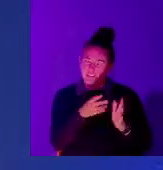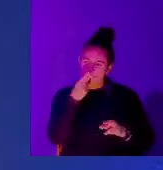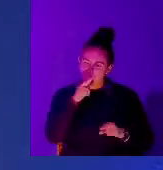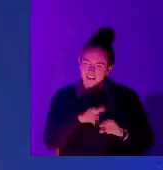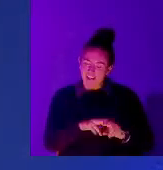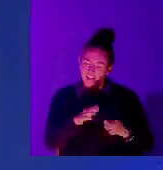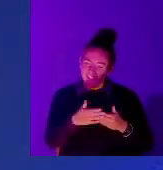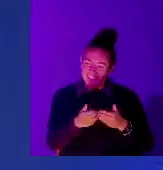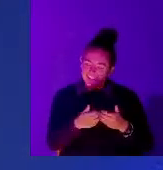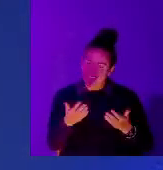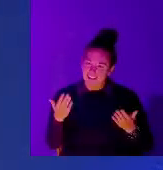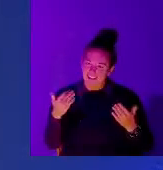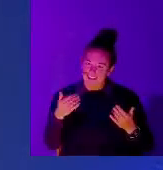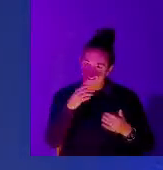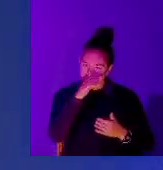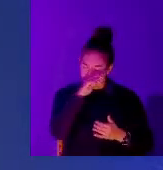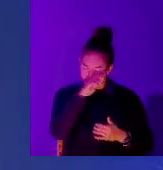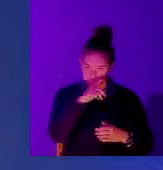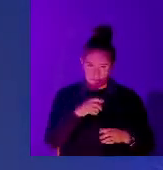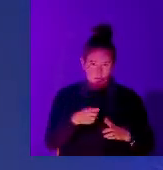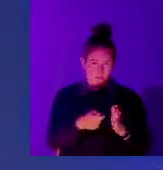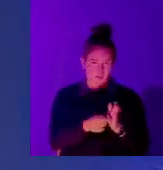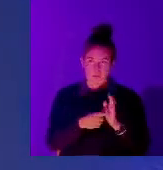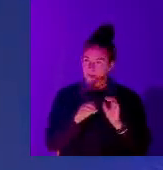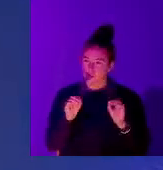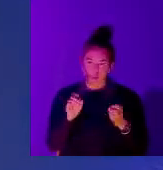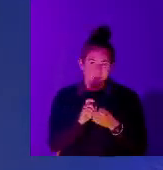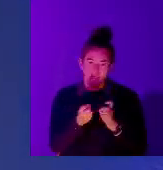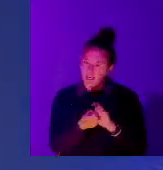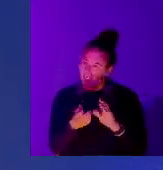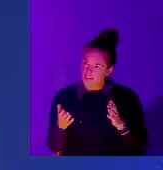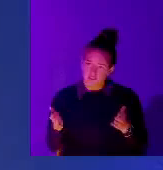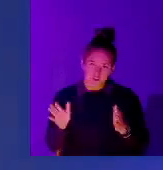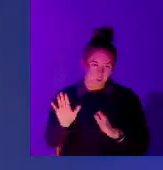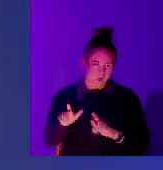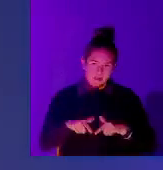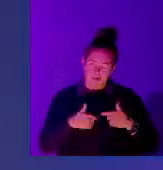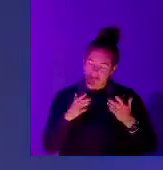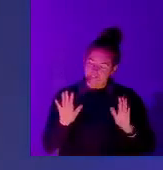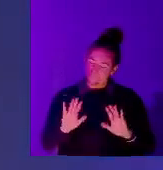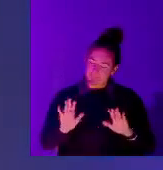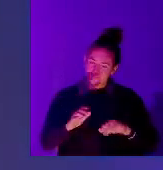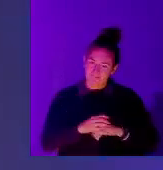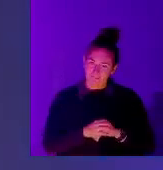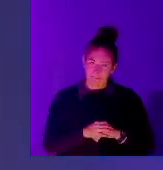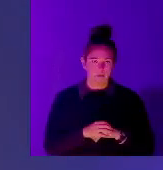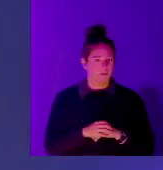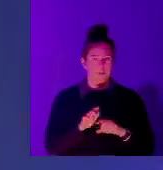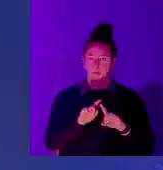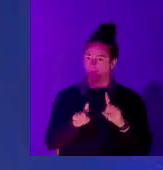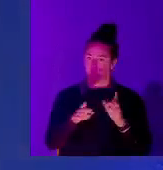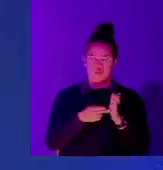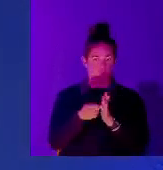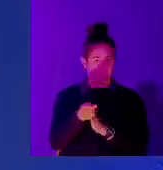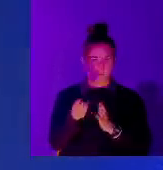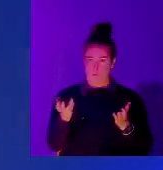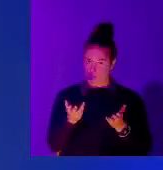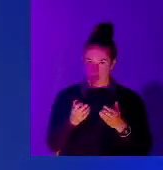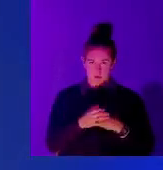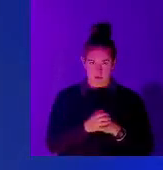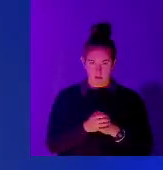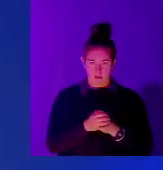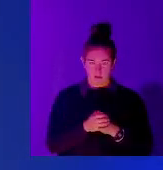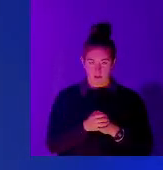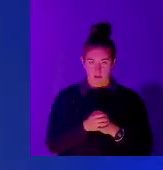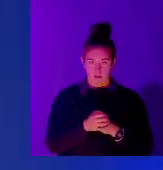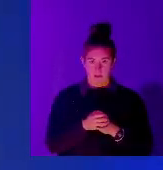no real changes in life. But here's the truth. We do not save the